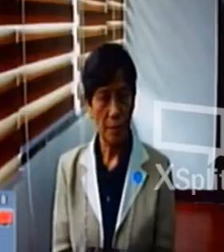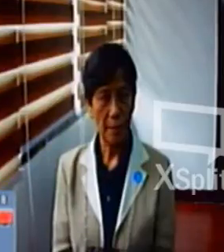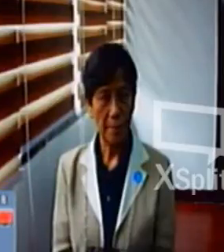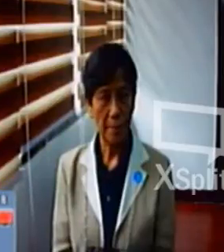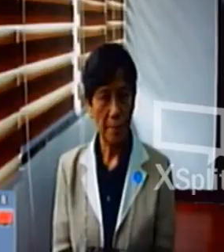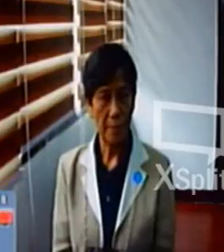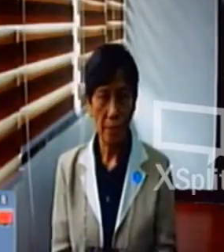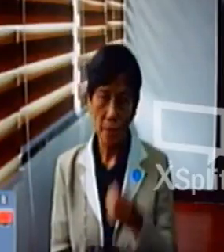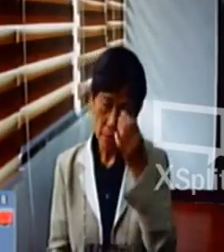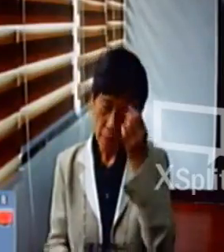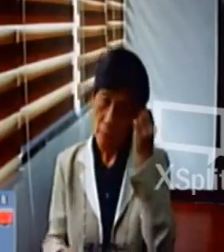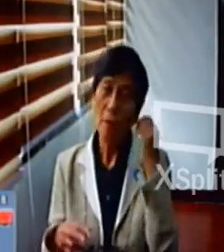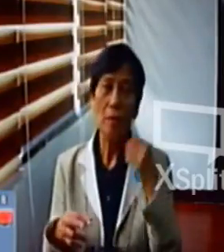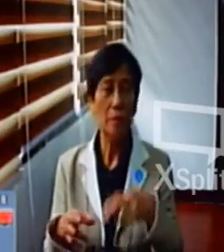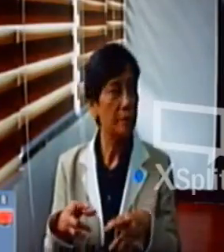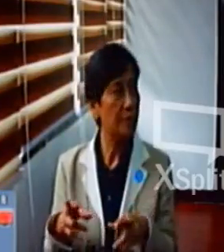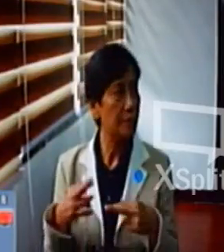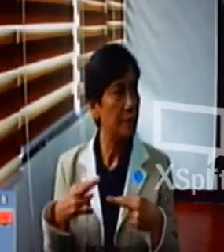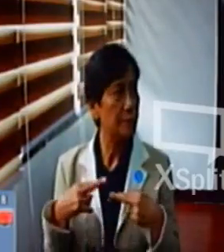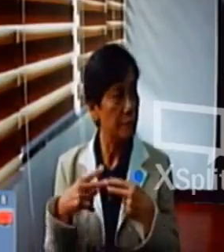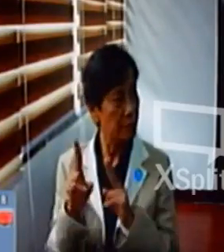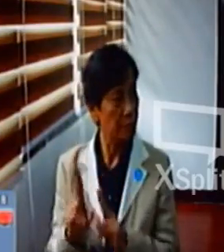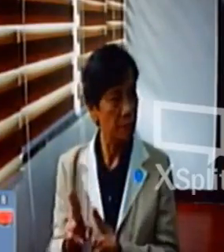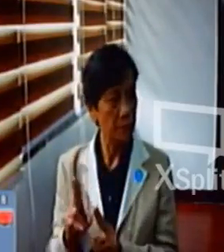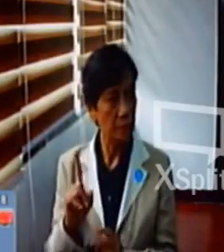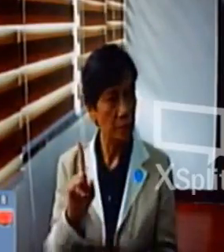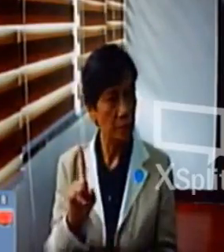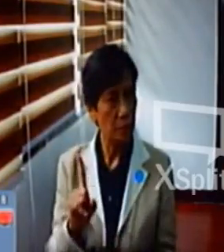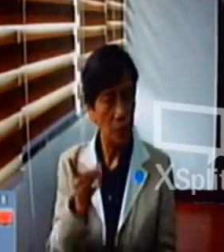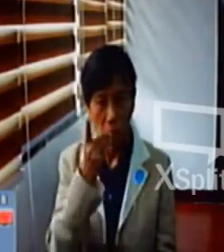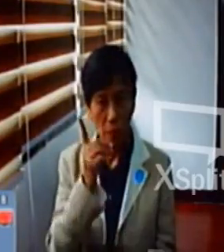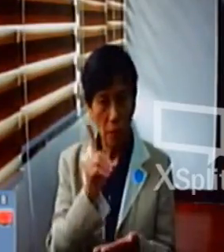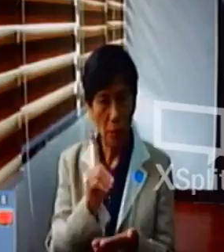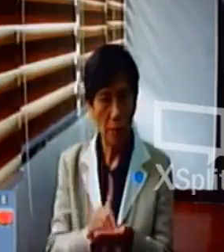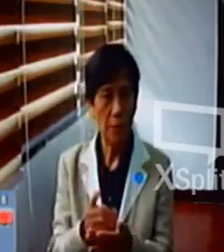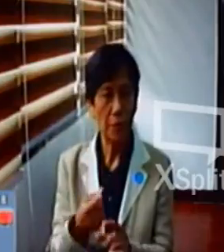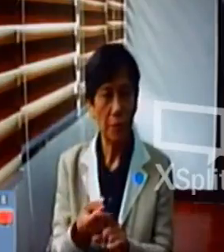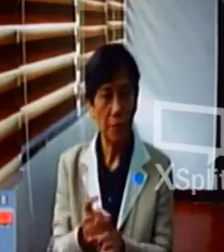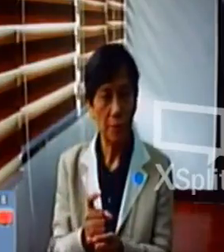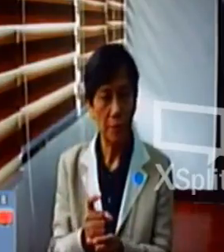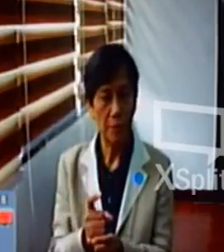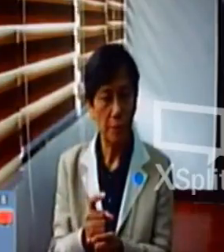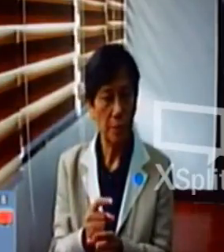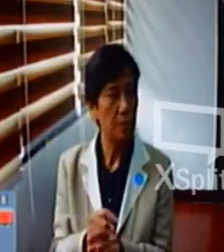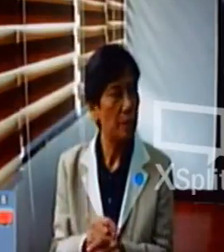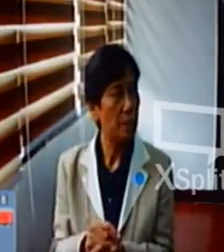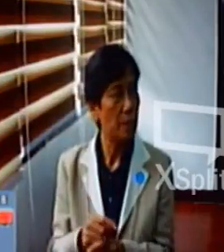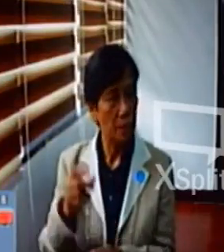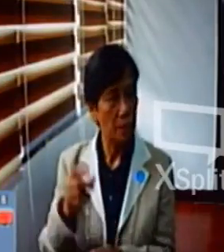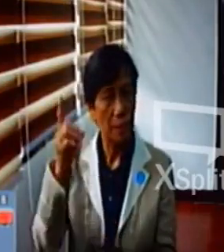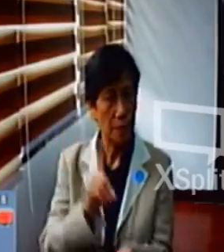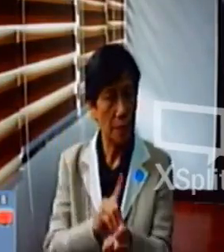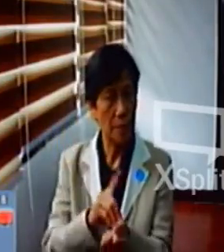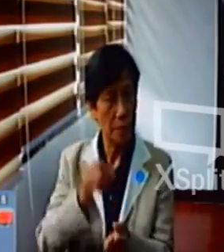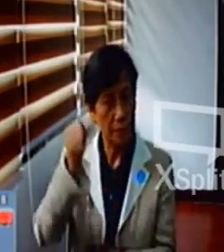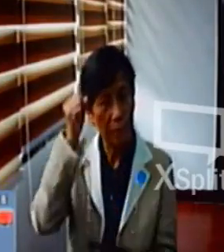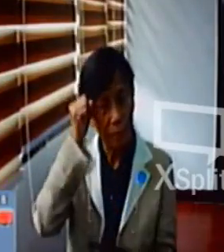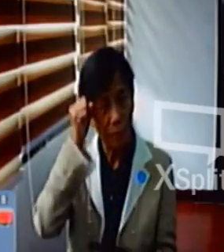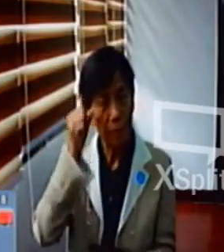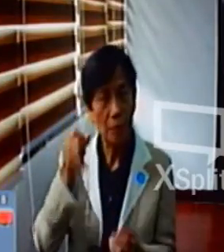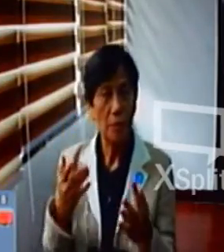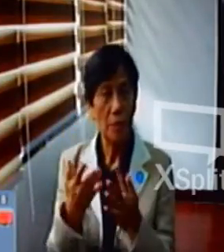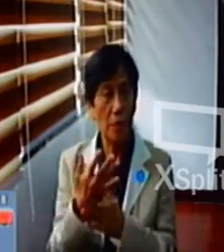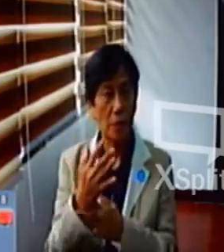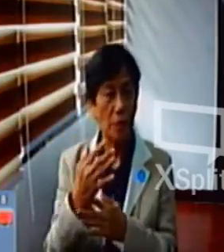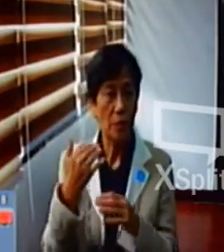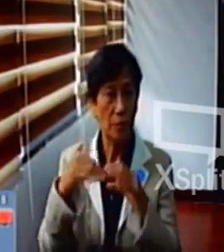We received your honors one document from Dr. Santos via email, and